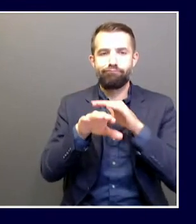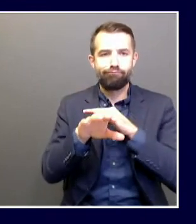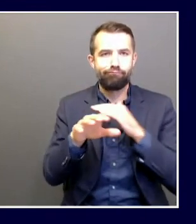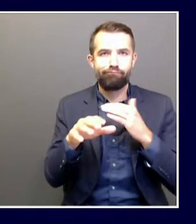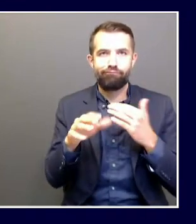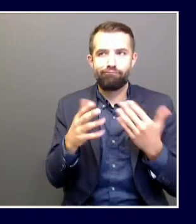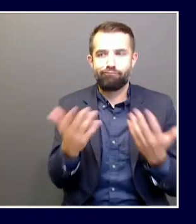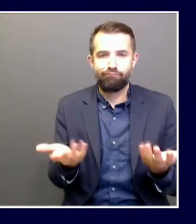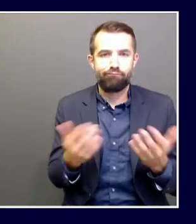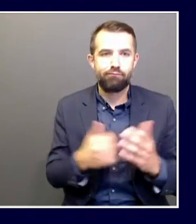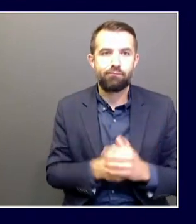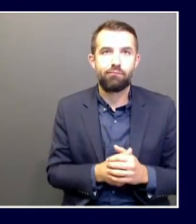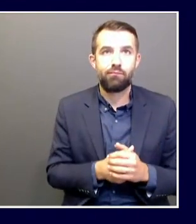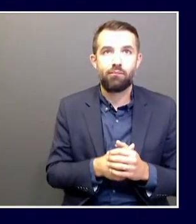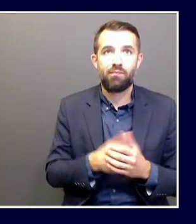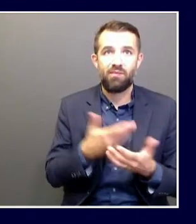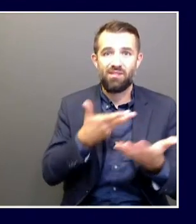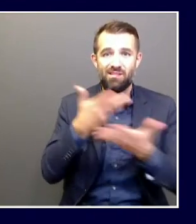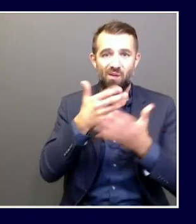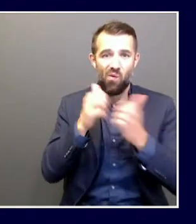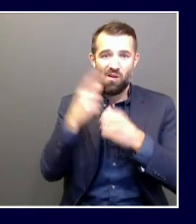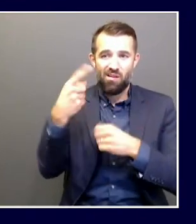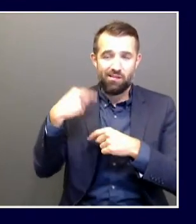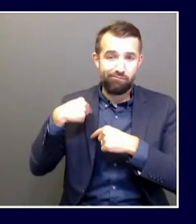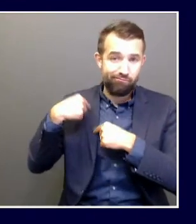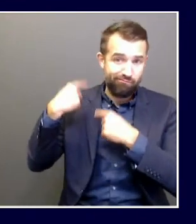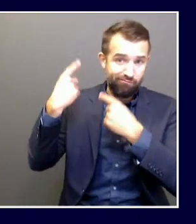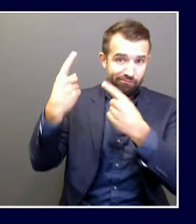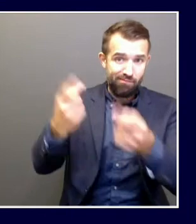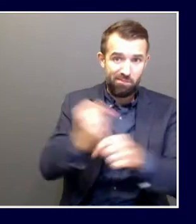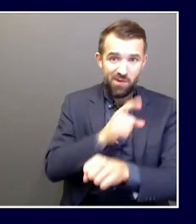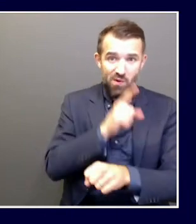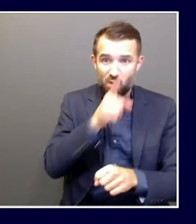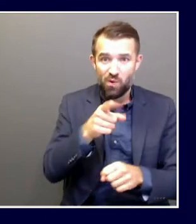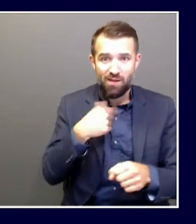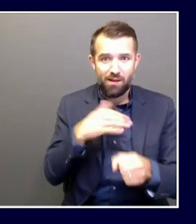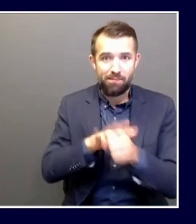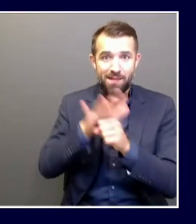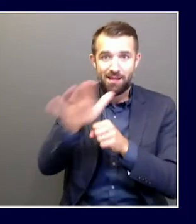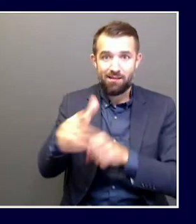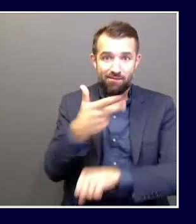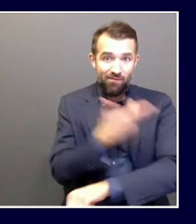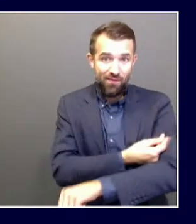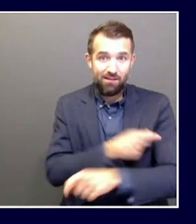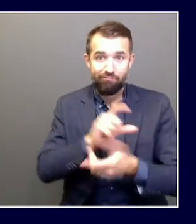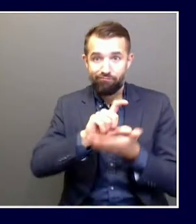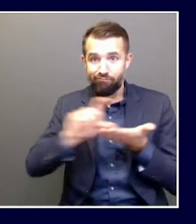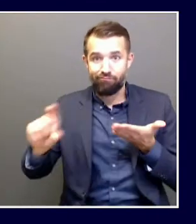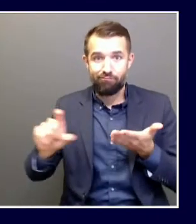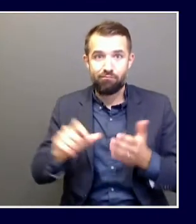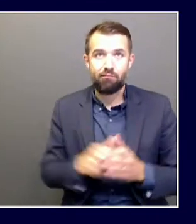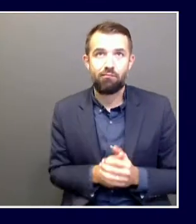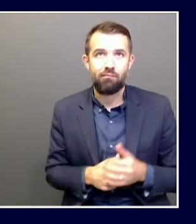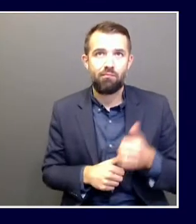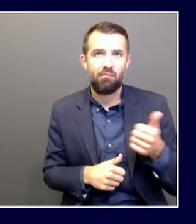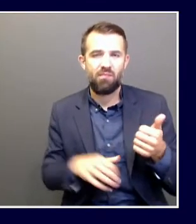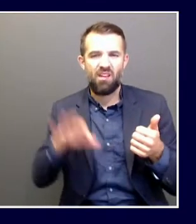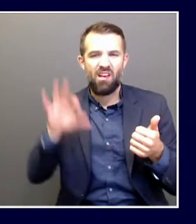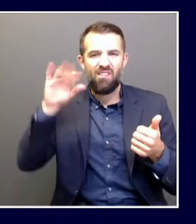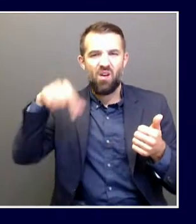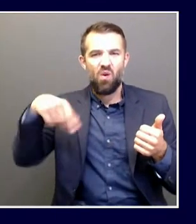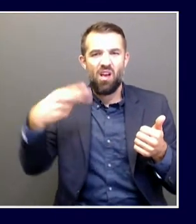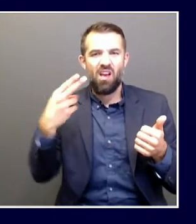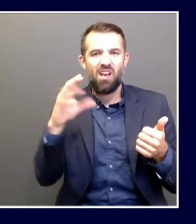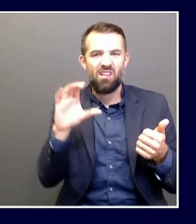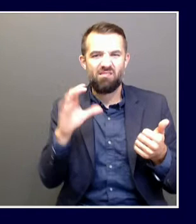with those facilities on the vaccine front to make sure they've got what they need. FQHC is federally qualified healthcare centers? I'm sorry, you